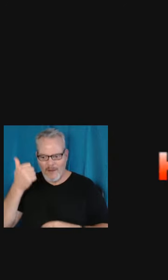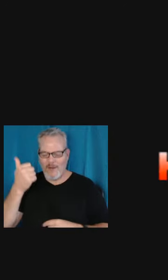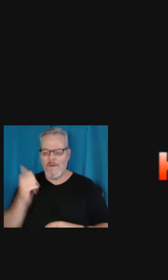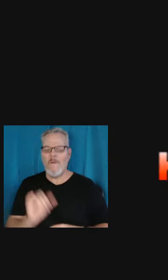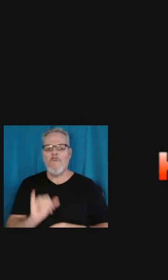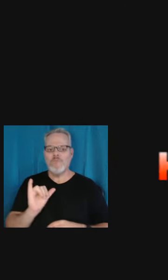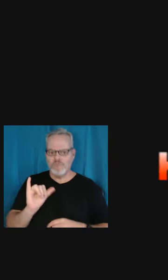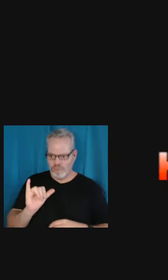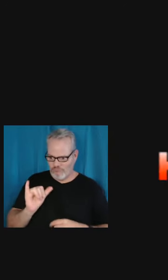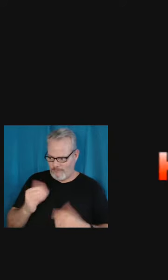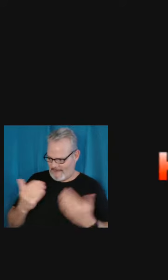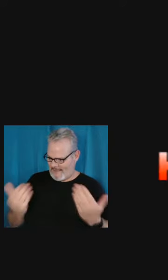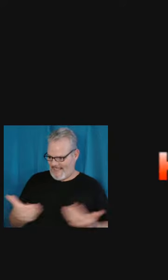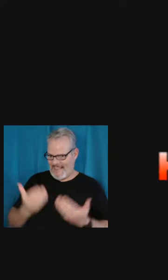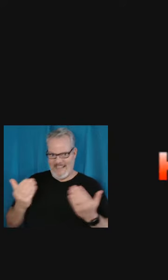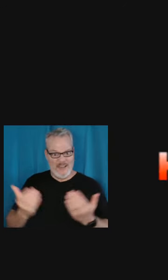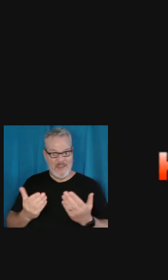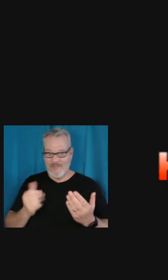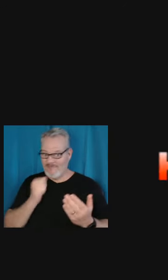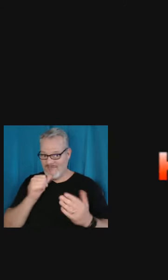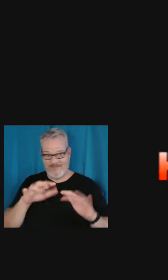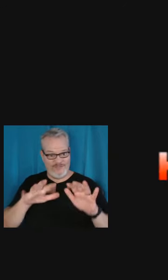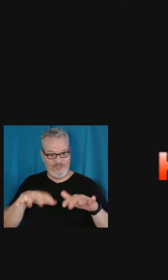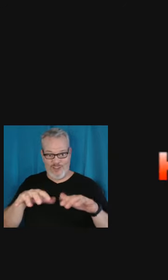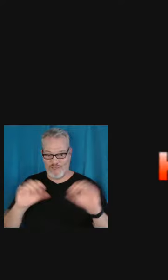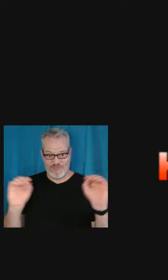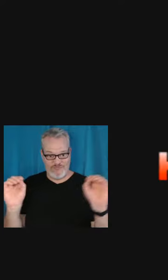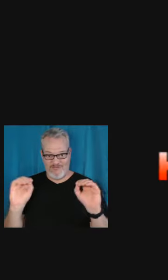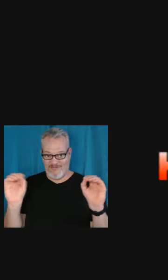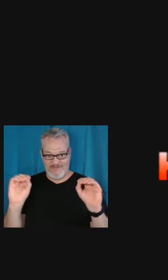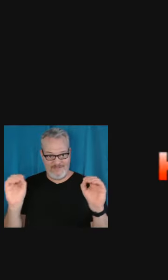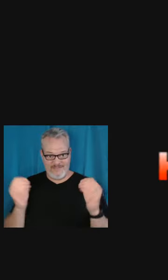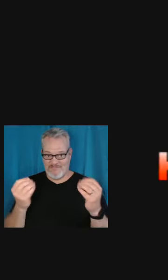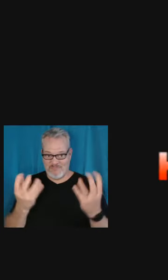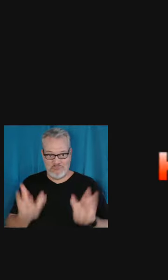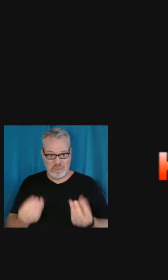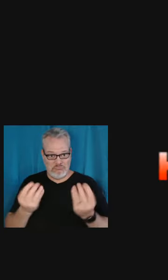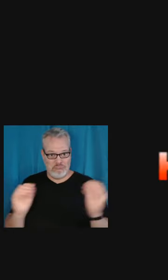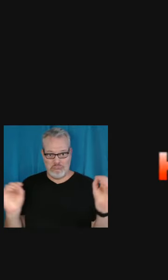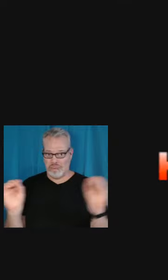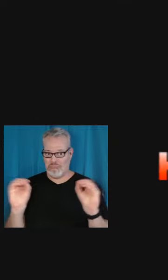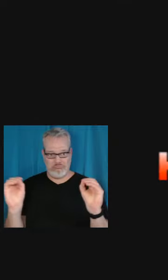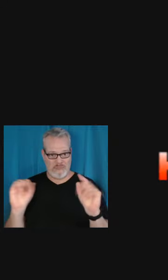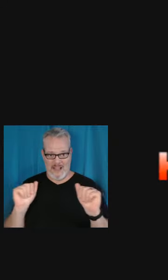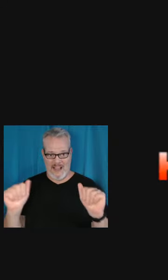few miles uphill over here. It's not been wet at all today. No.